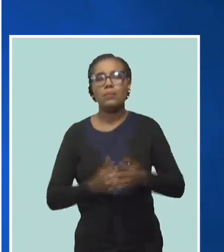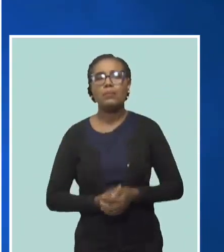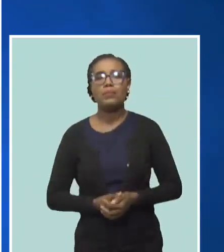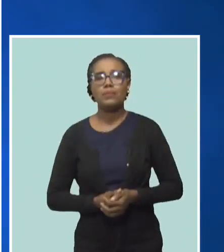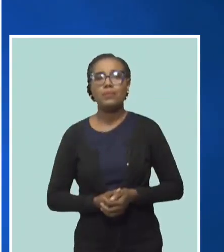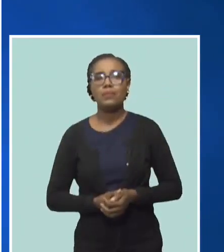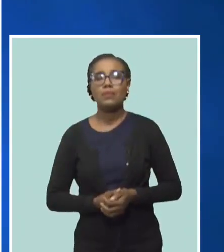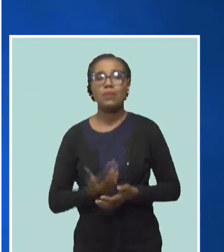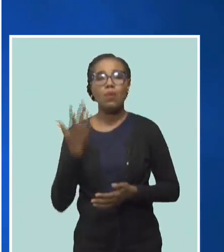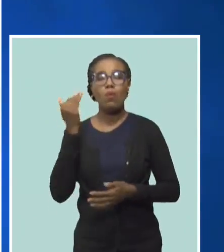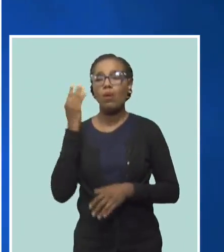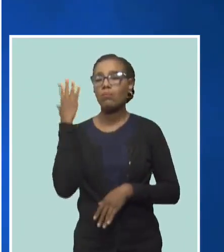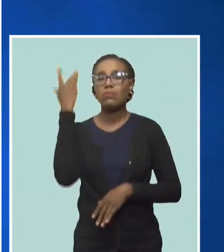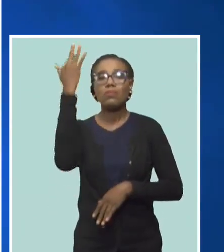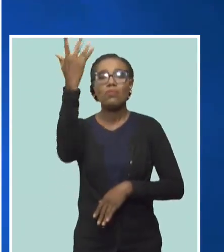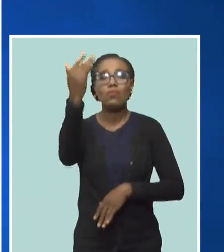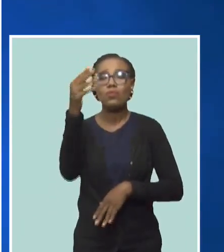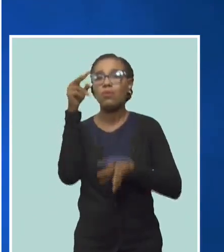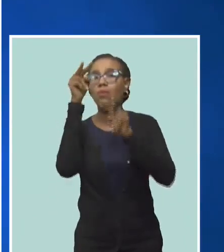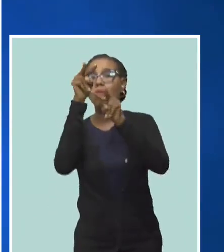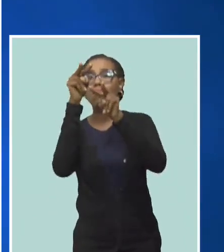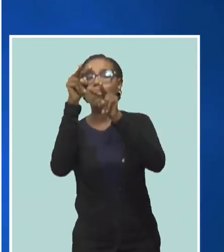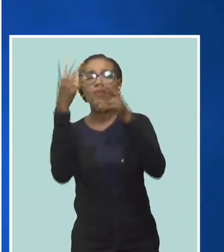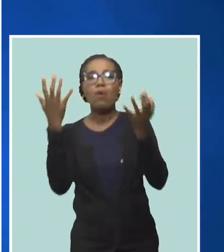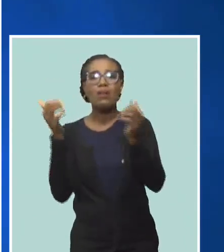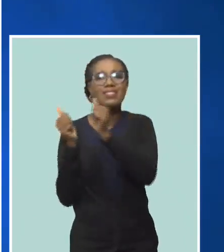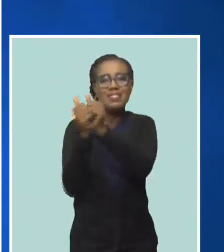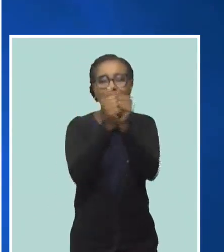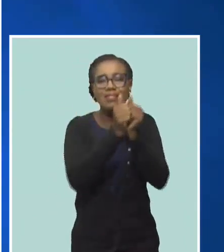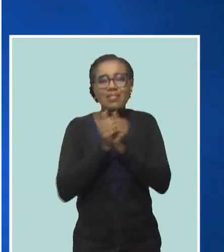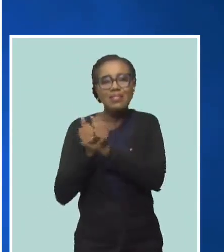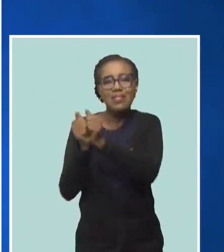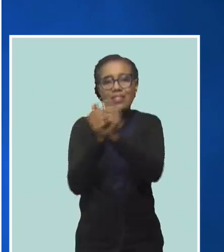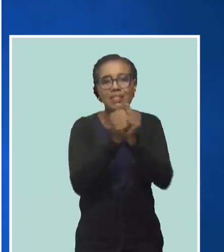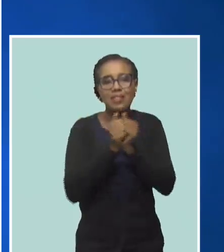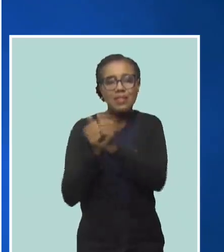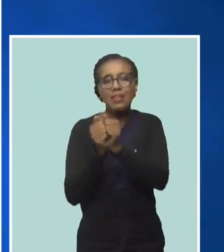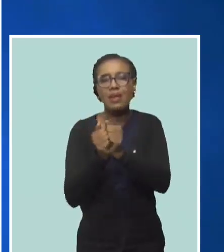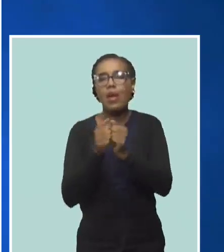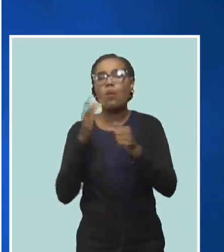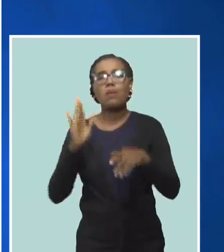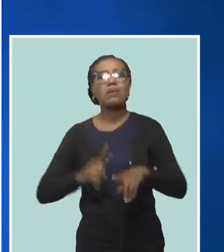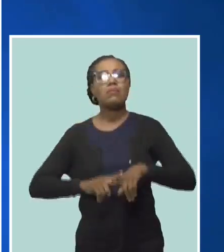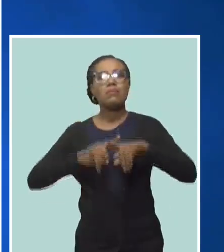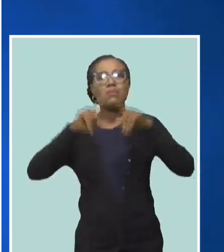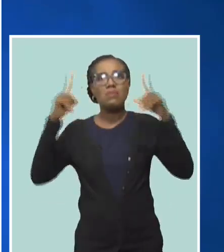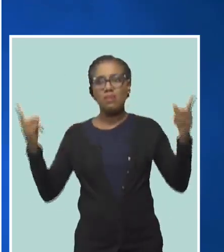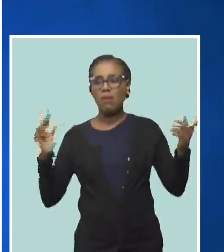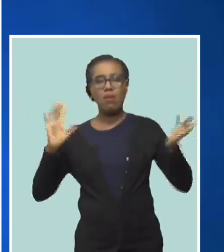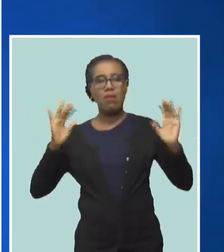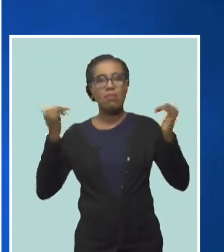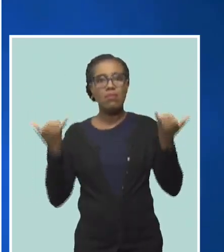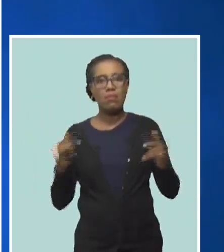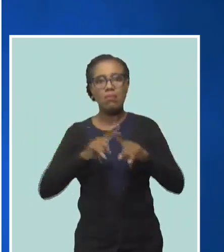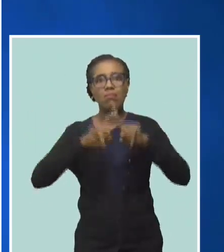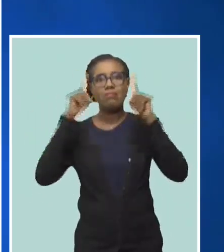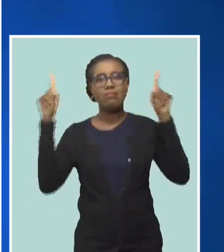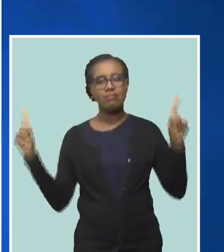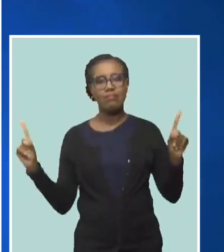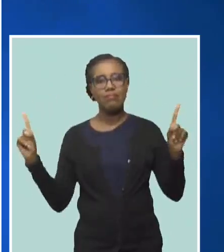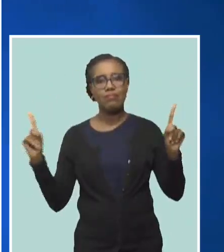future that we face as a collective is one that will be very, very different from today.